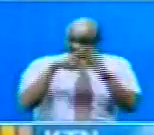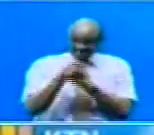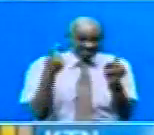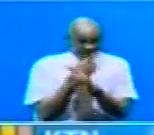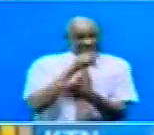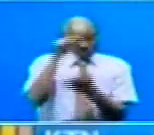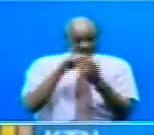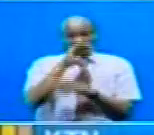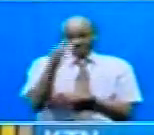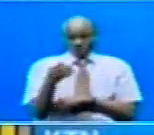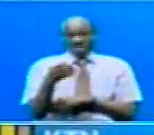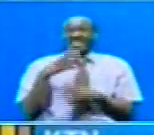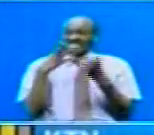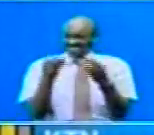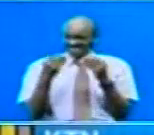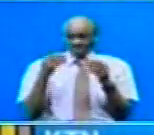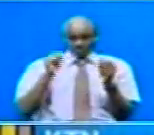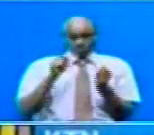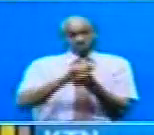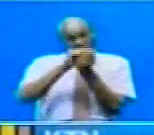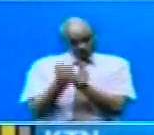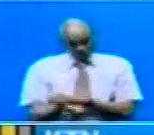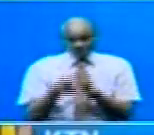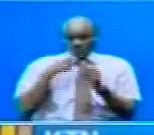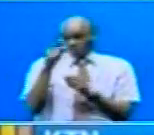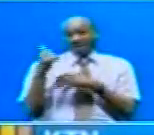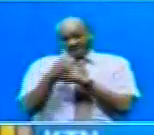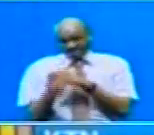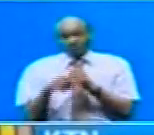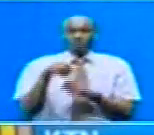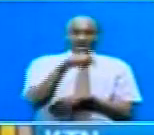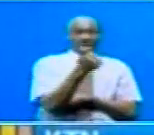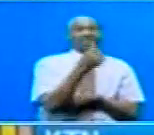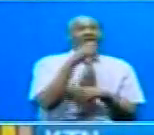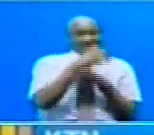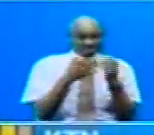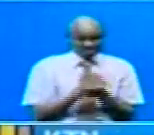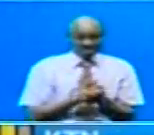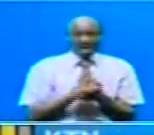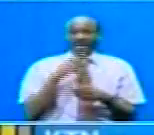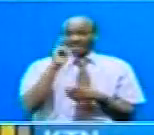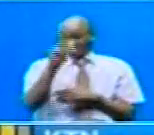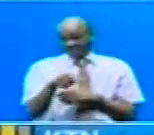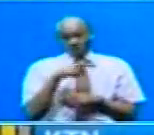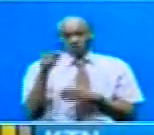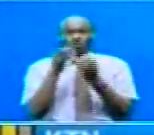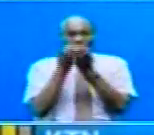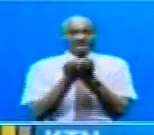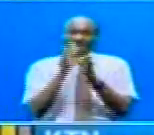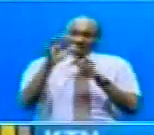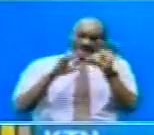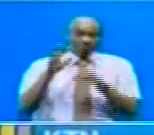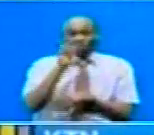towns. This will allow easy and convenient transfer of tourists to operators from the respective countries, who will then transport them to national parks and